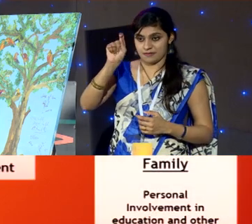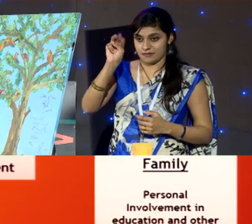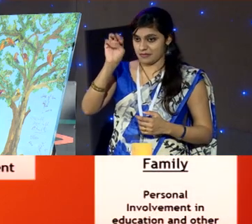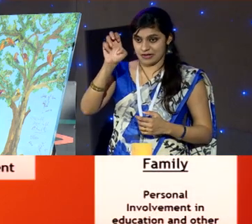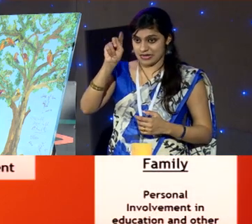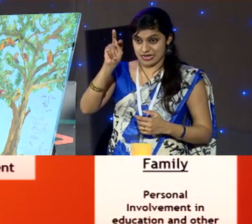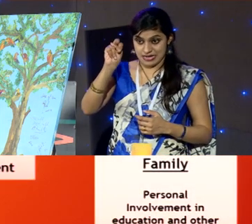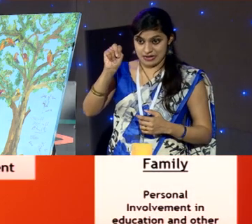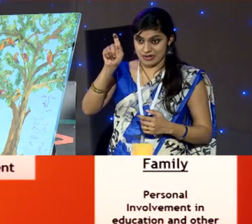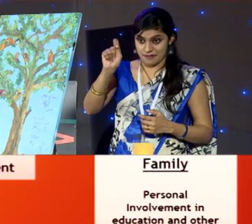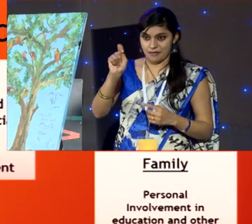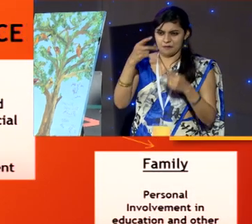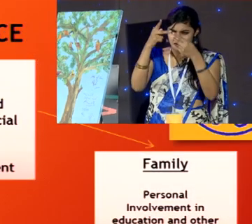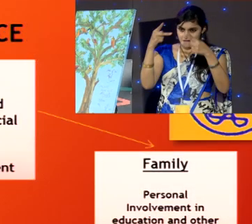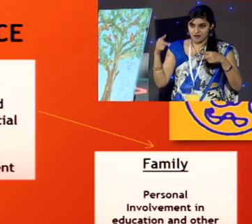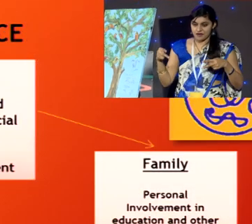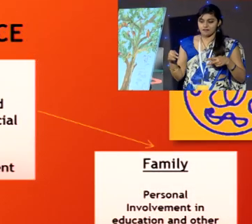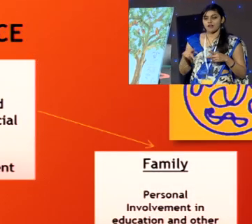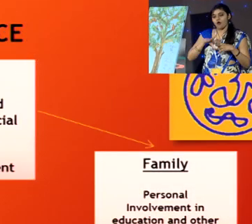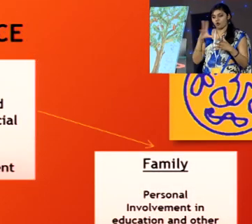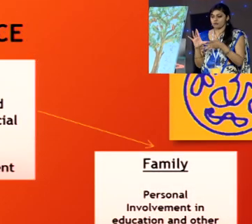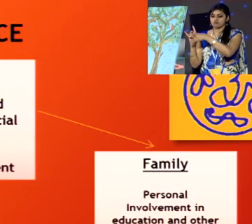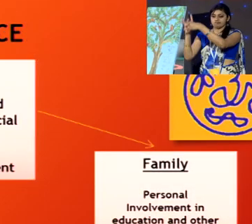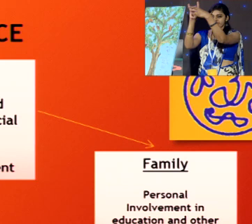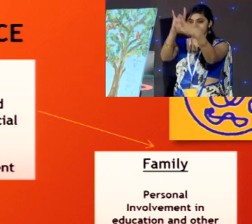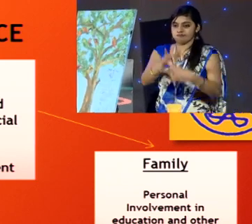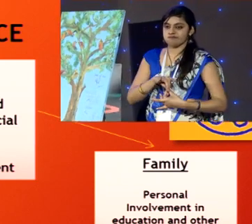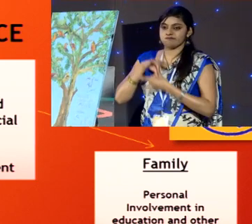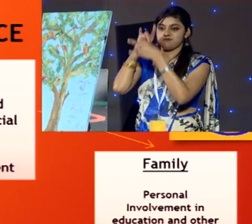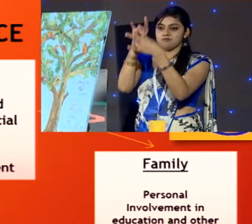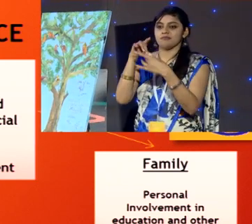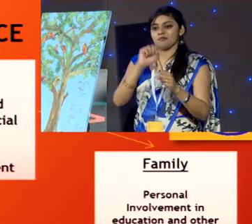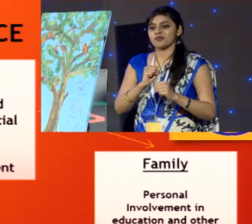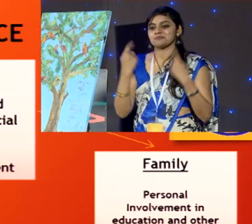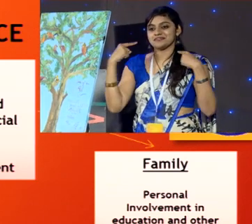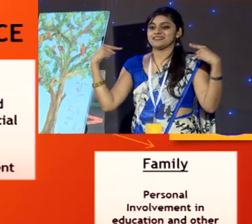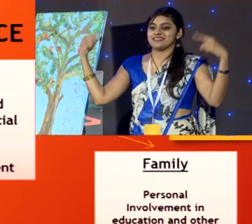mantra of convergence is to involve community, family,